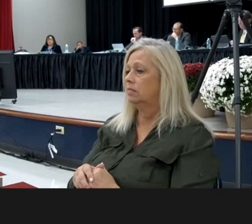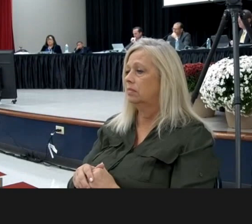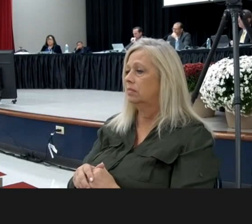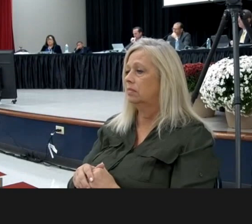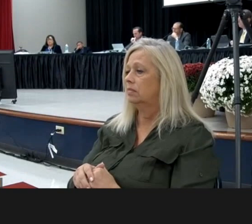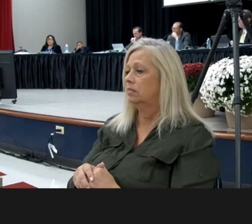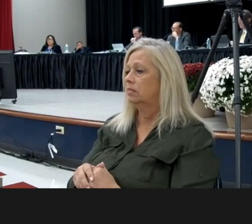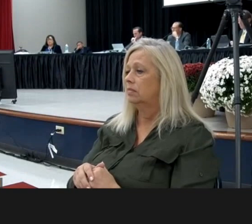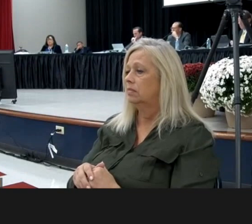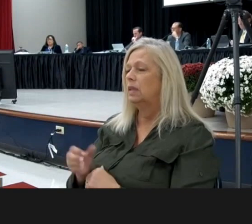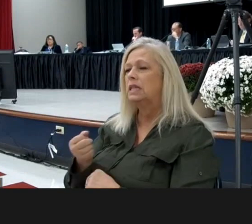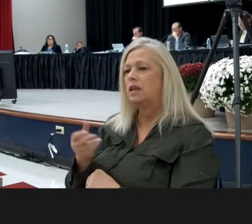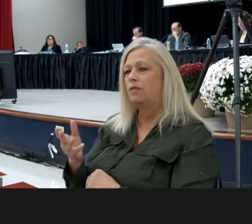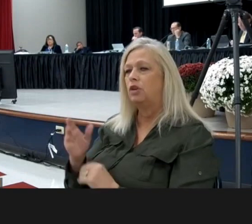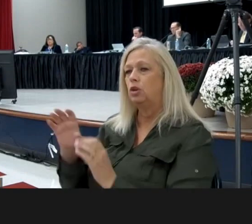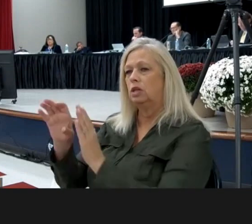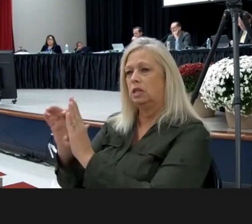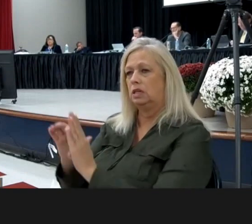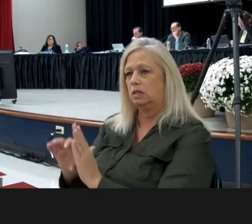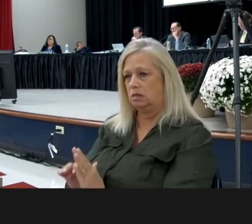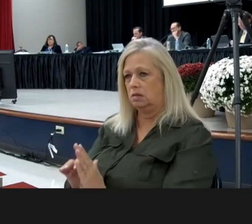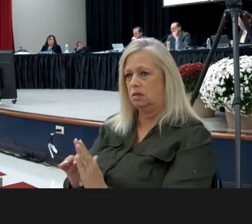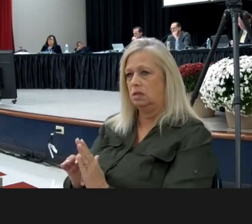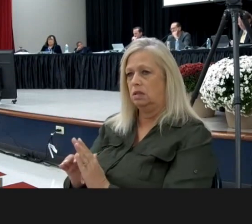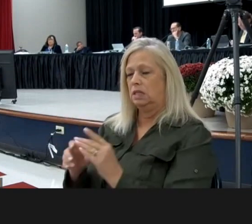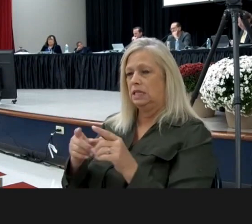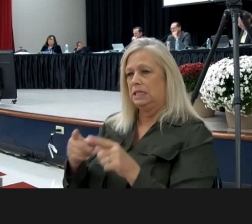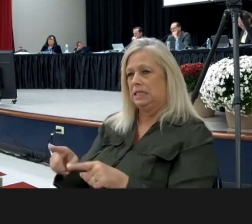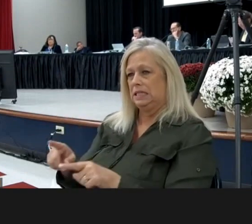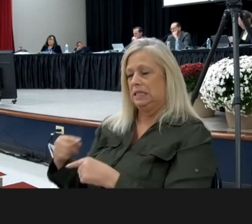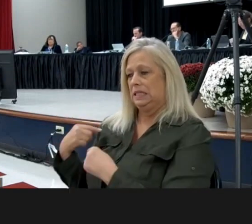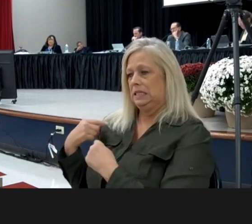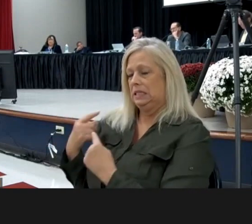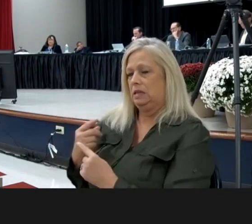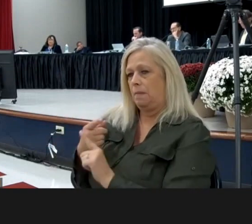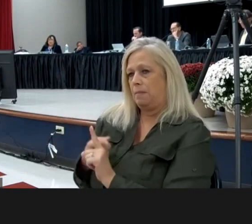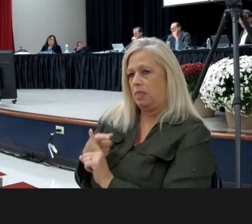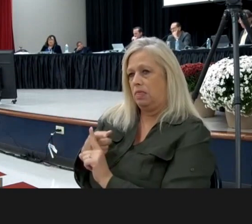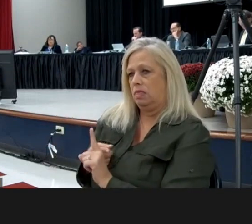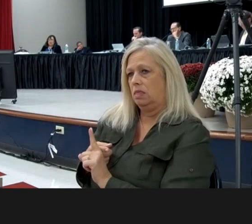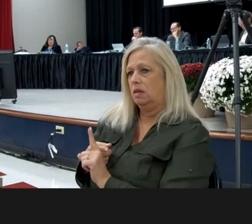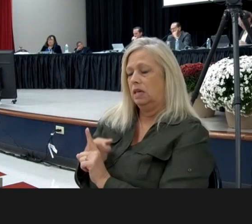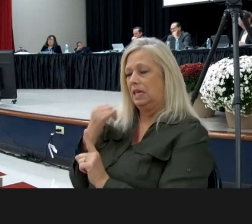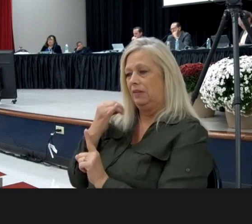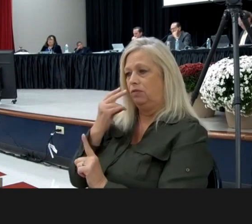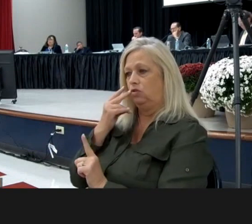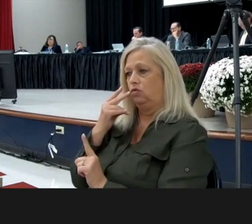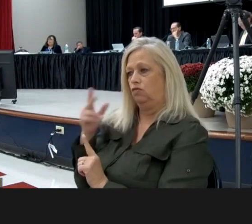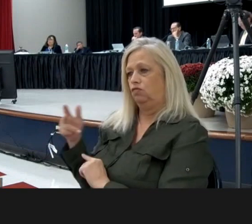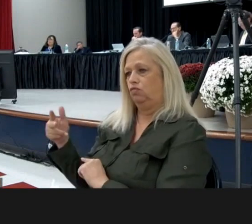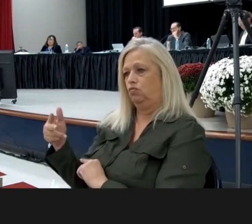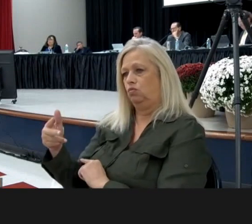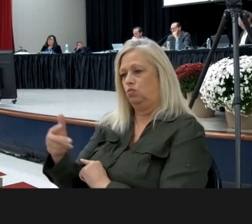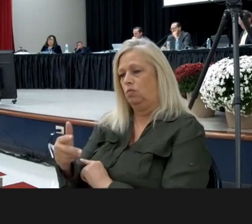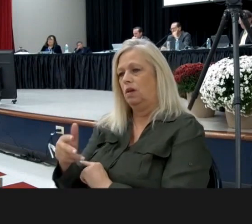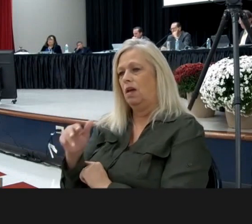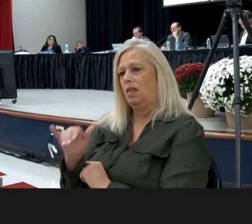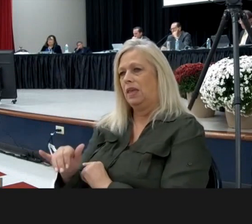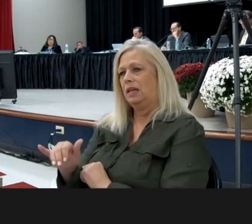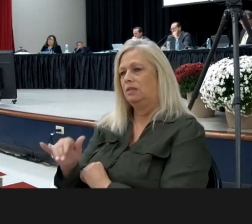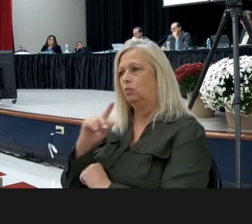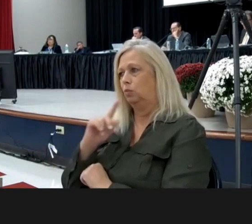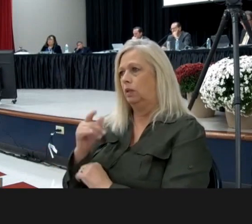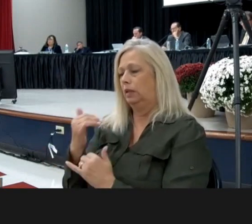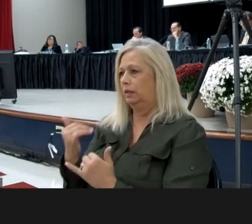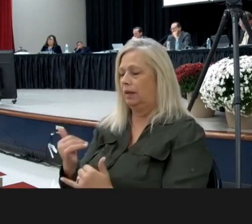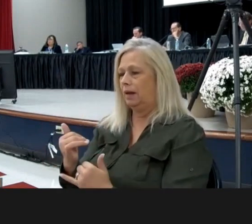Here's a few photos of what has gone on over the past month. And if you've driven by in the past day or two, these are kind of out of date already. These